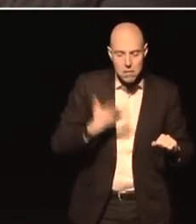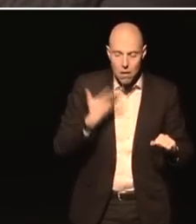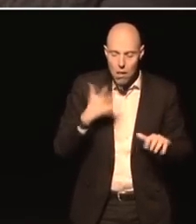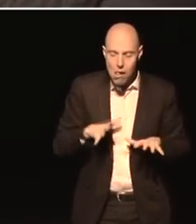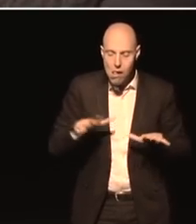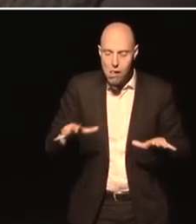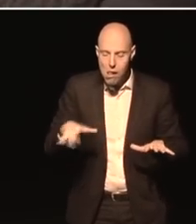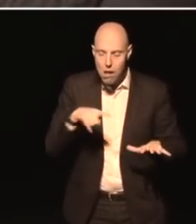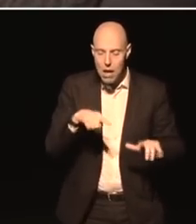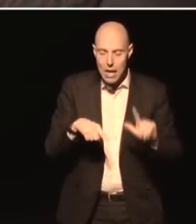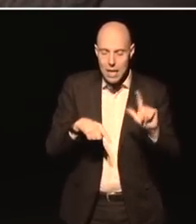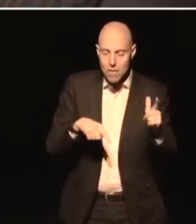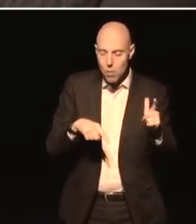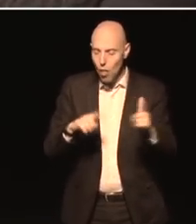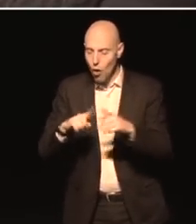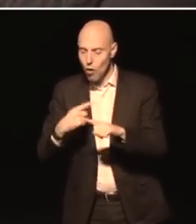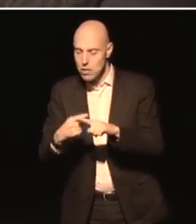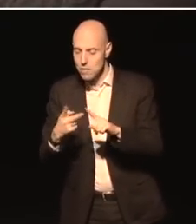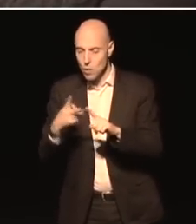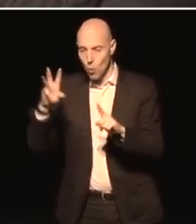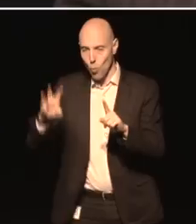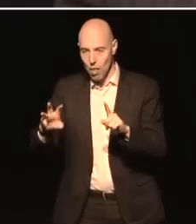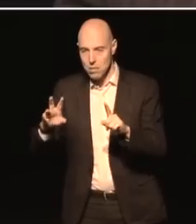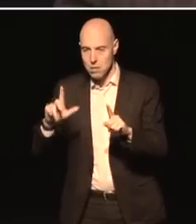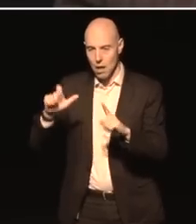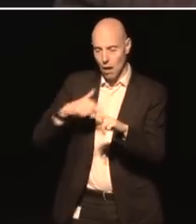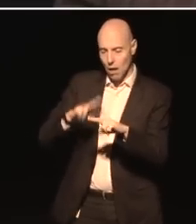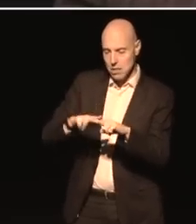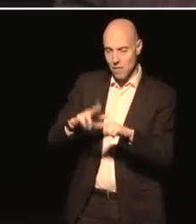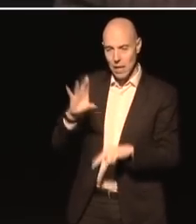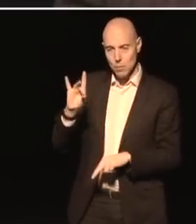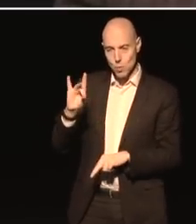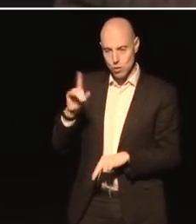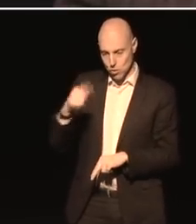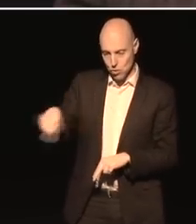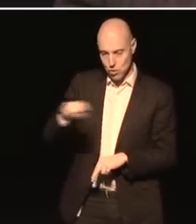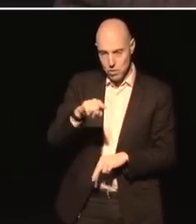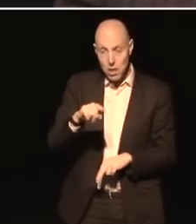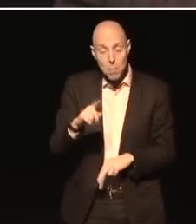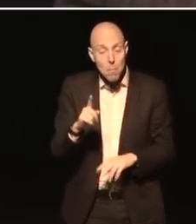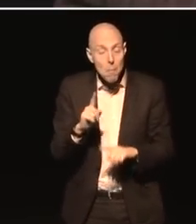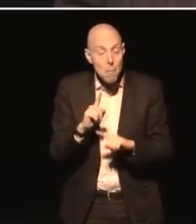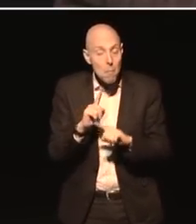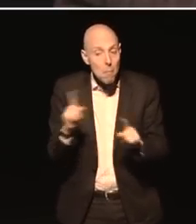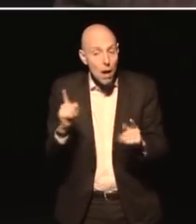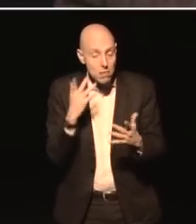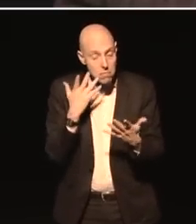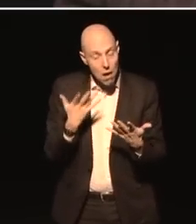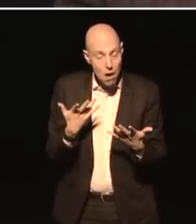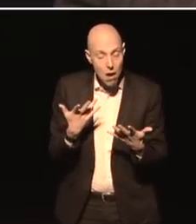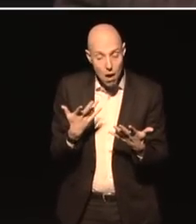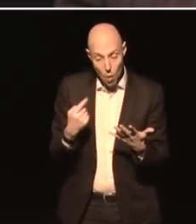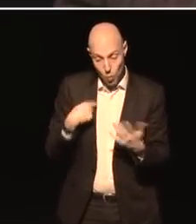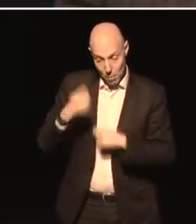to Liverpool, Oxford, Cardiff, Wales, and Ipswich. But even more impressive, because we've become leaders of this, we're